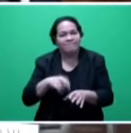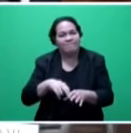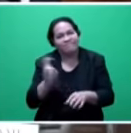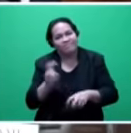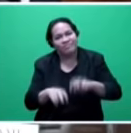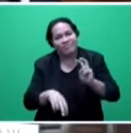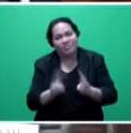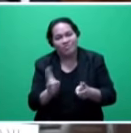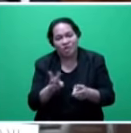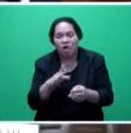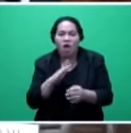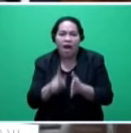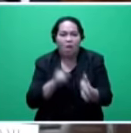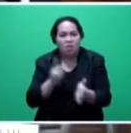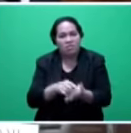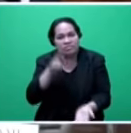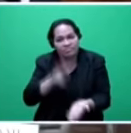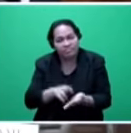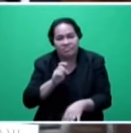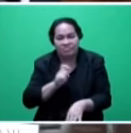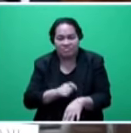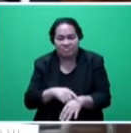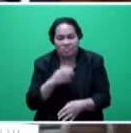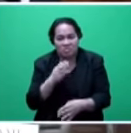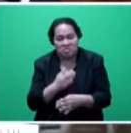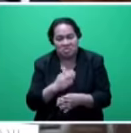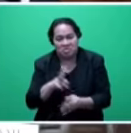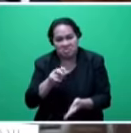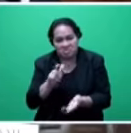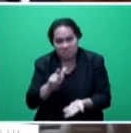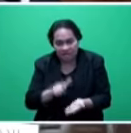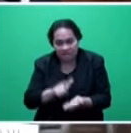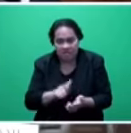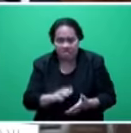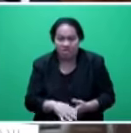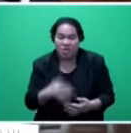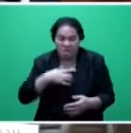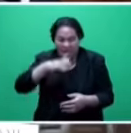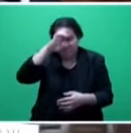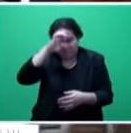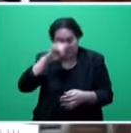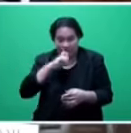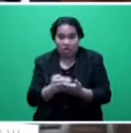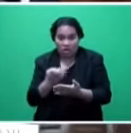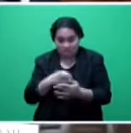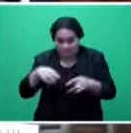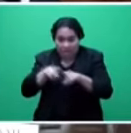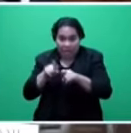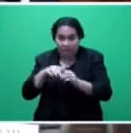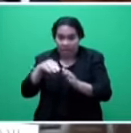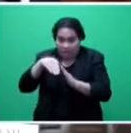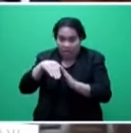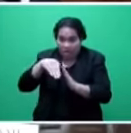or are now on reduced hours and wages. This is expected when the economy contracts at this rate, Mr. Speaker, sir.